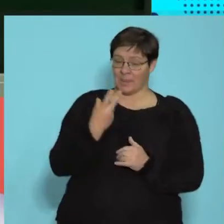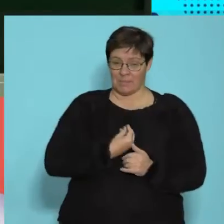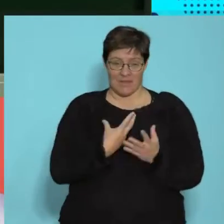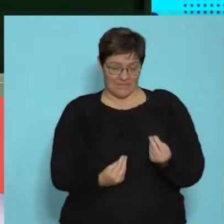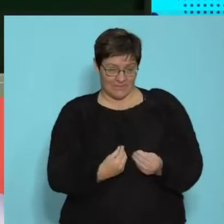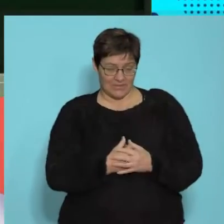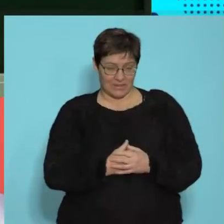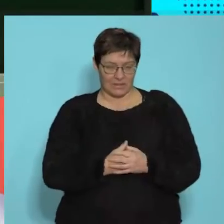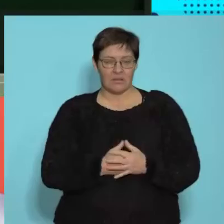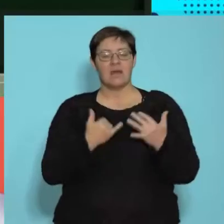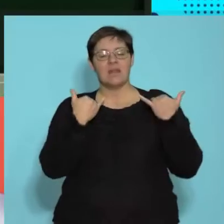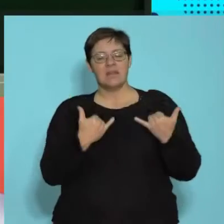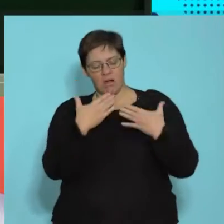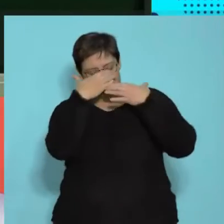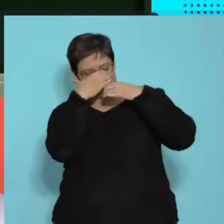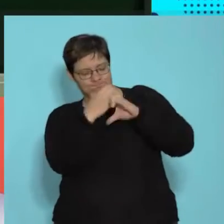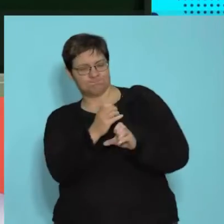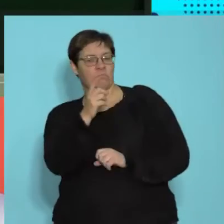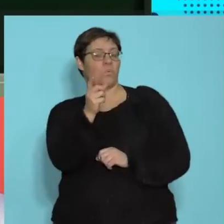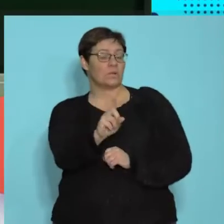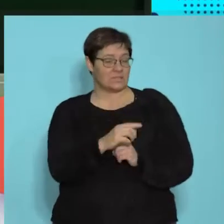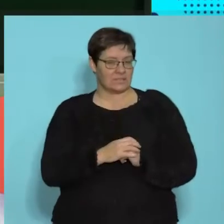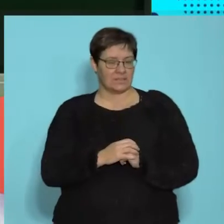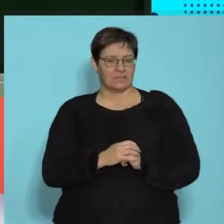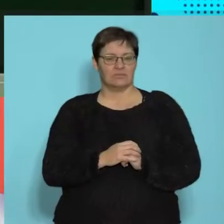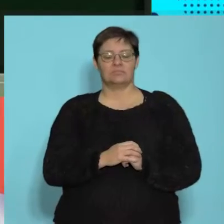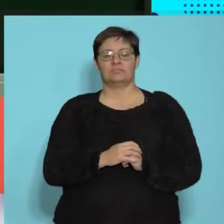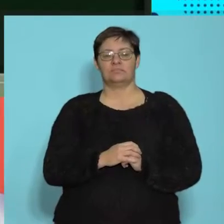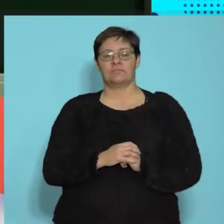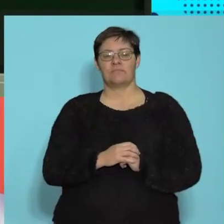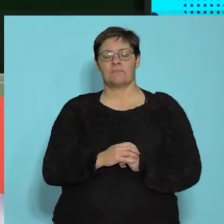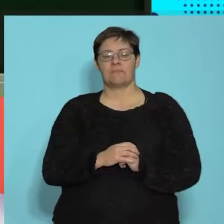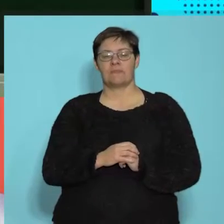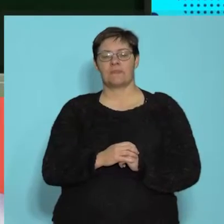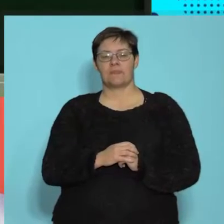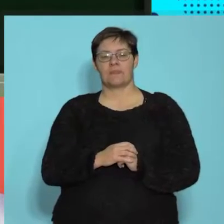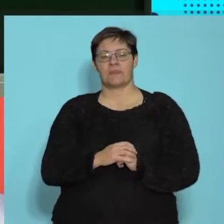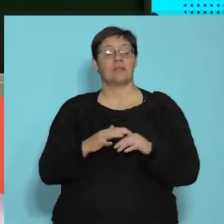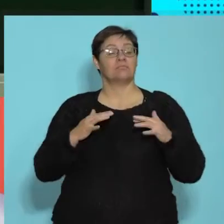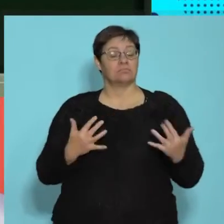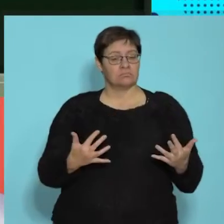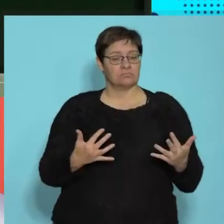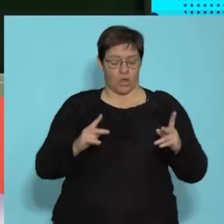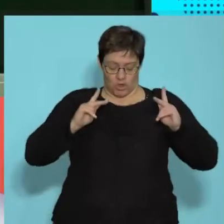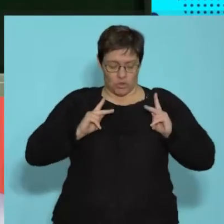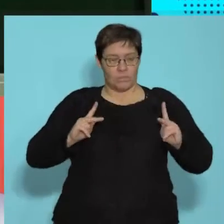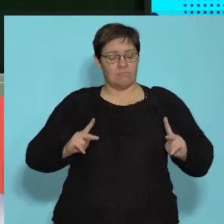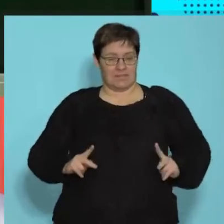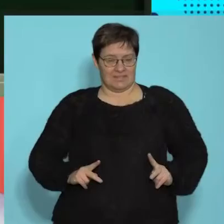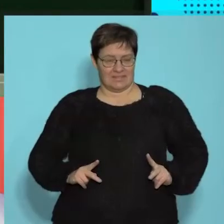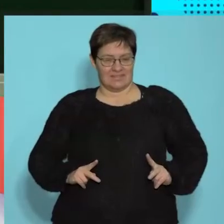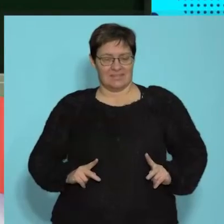photosynthesis. So now what we're going to look is we're going to pay particular attention. We're going to go and have a look at how does